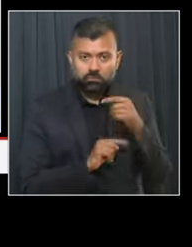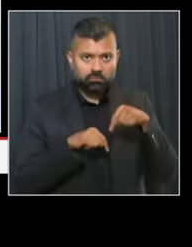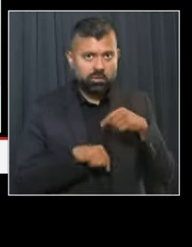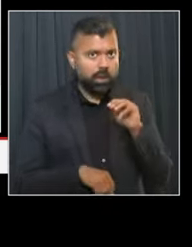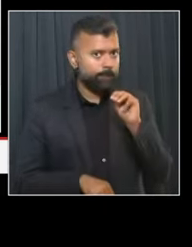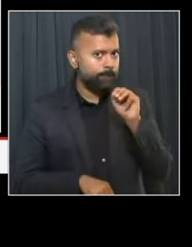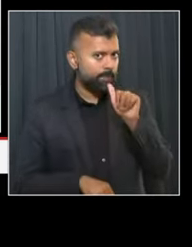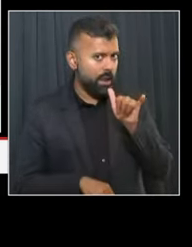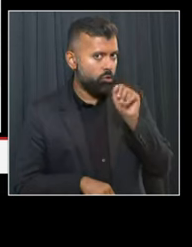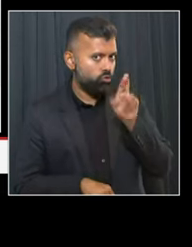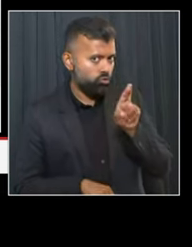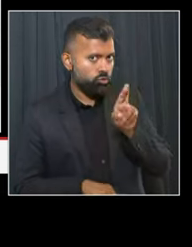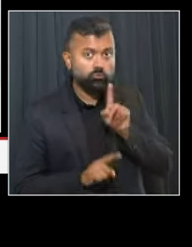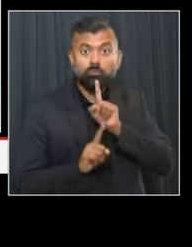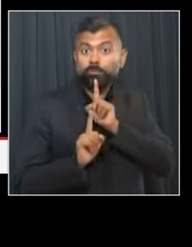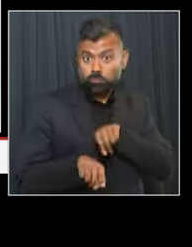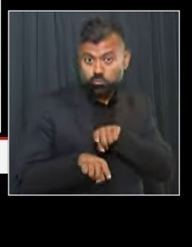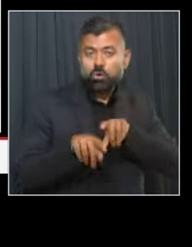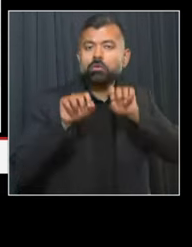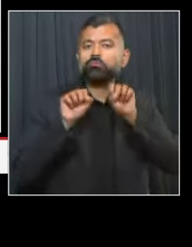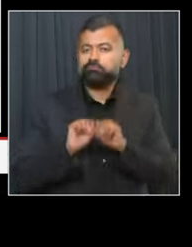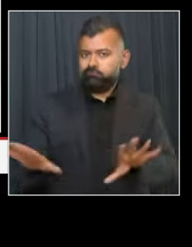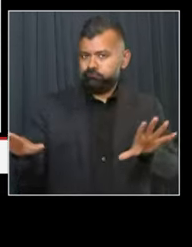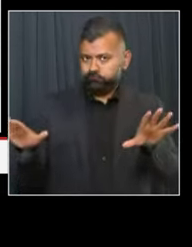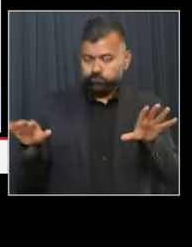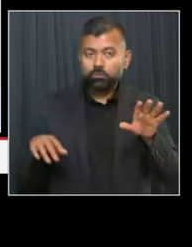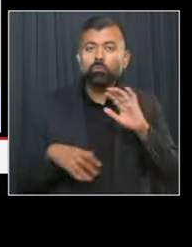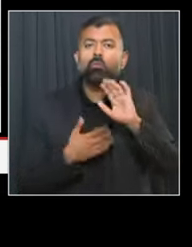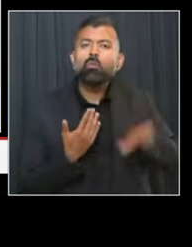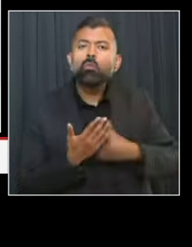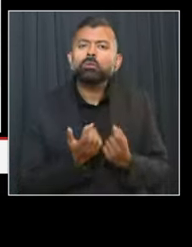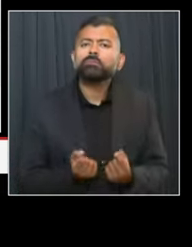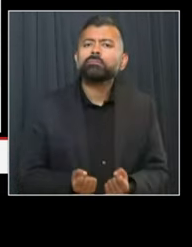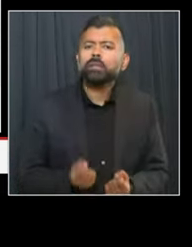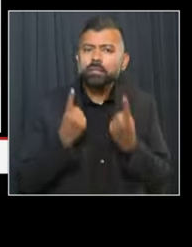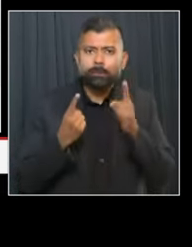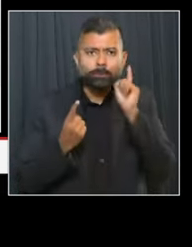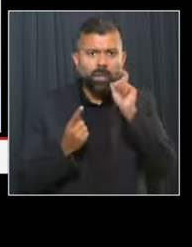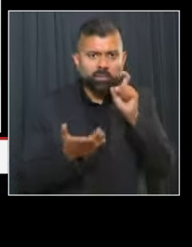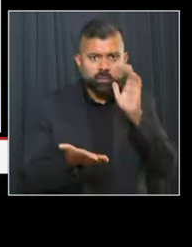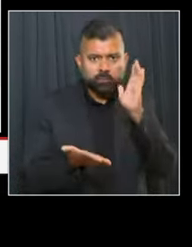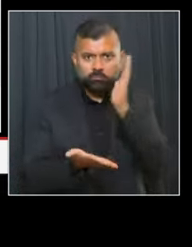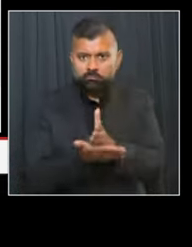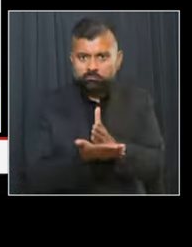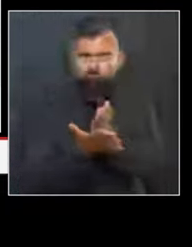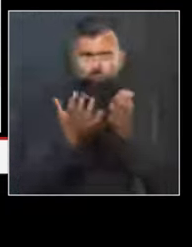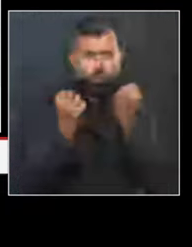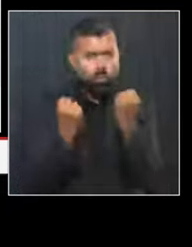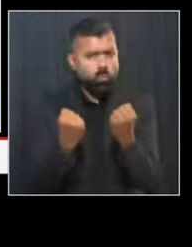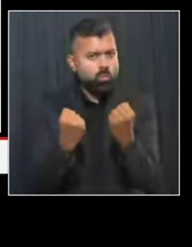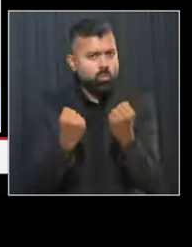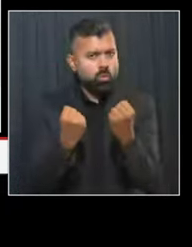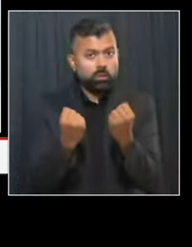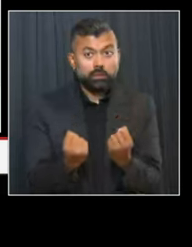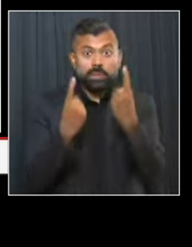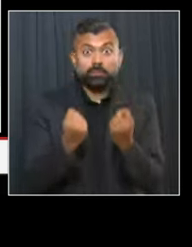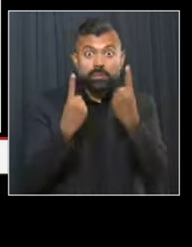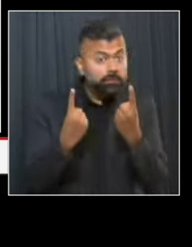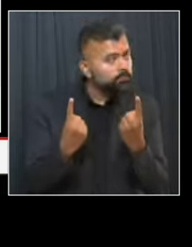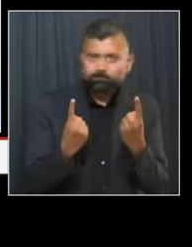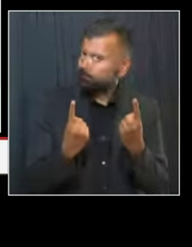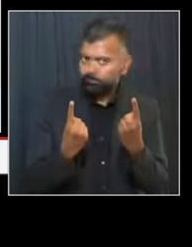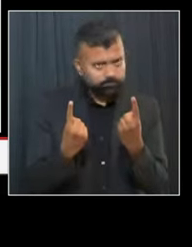spending unless it's essential for both personnel and non-personnel services, so both people and contracts and grants. This led to a